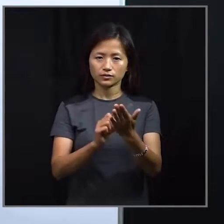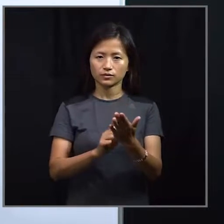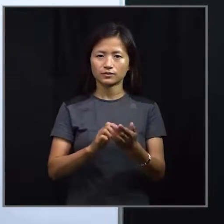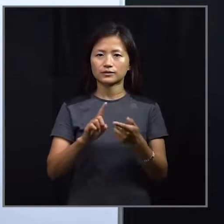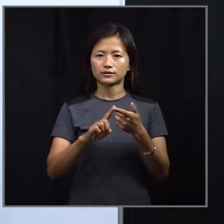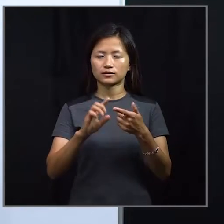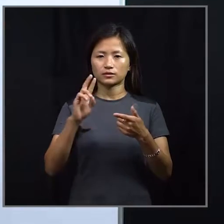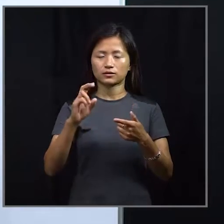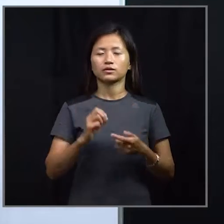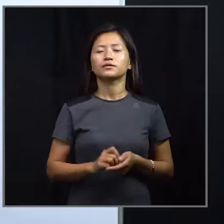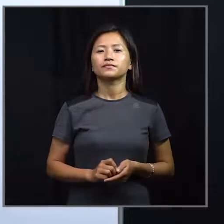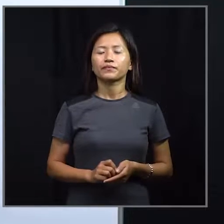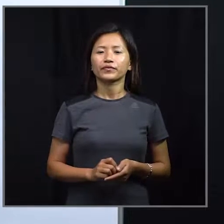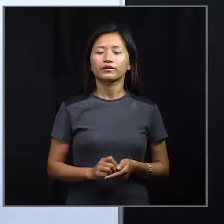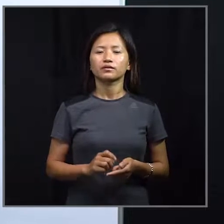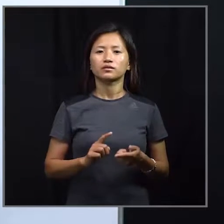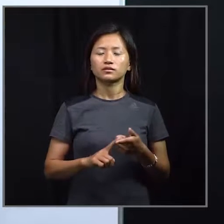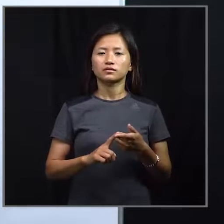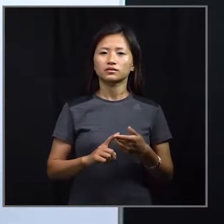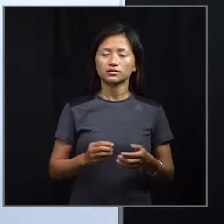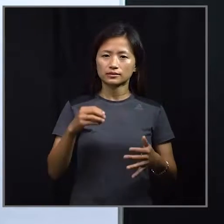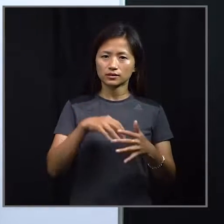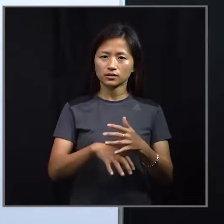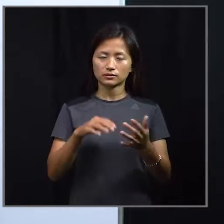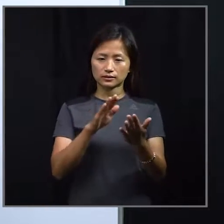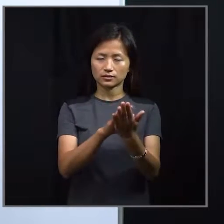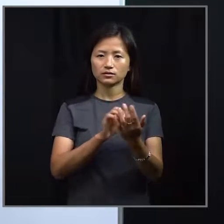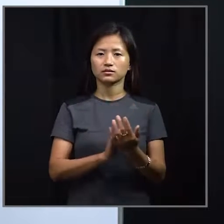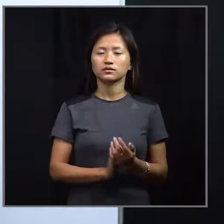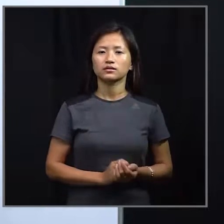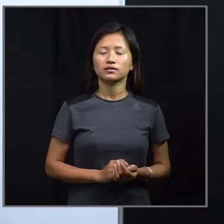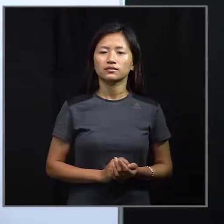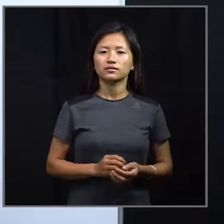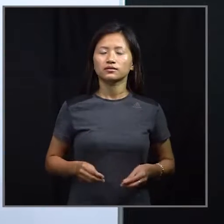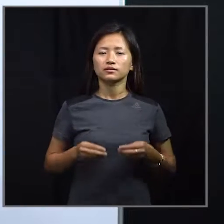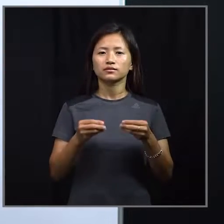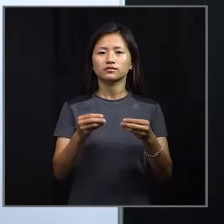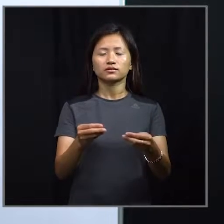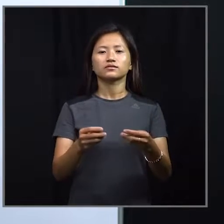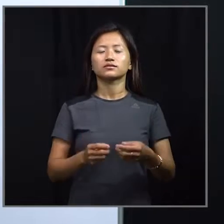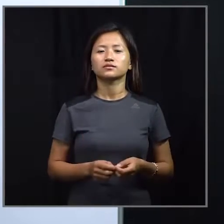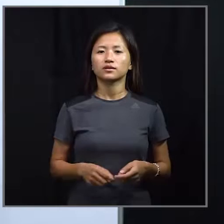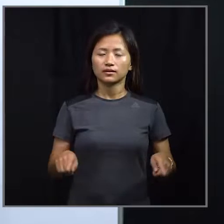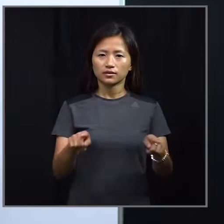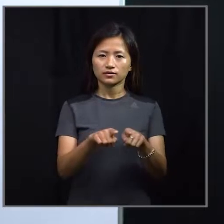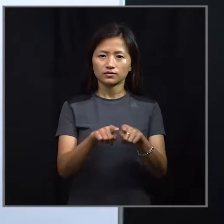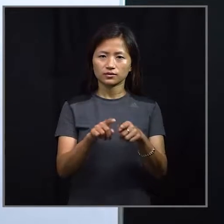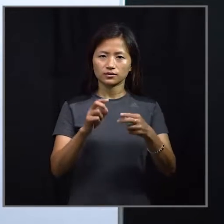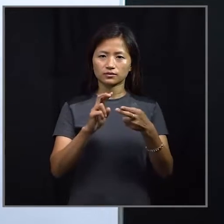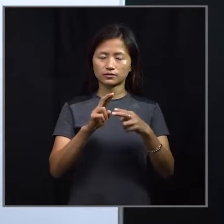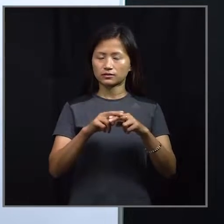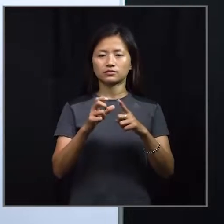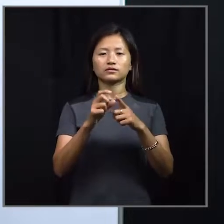definition of economics. But the condense under that is given as definition of